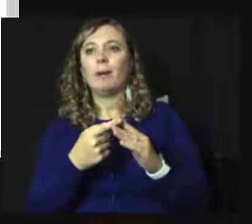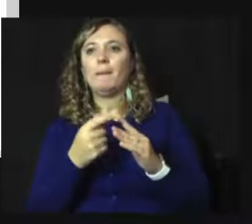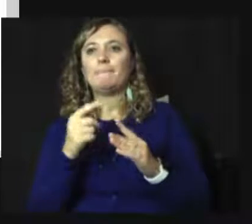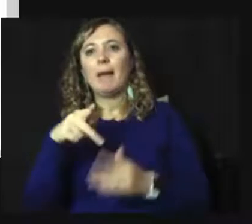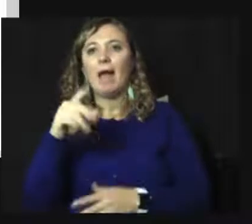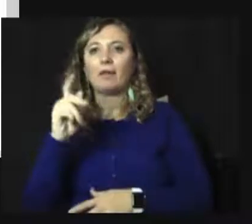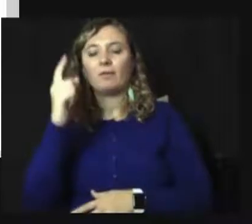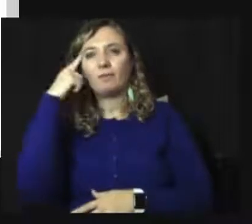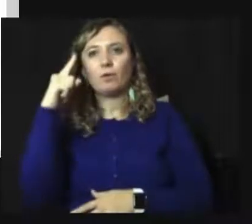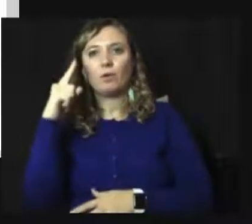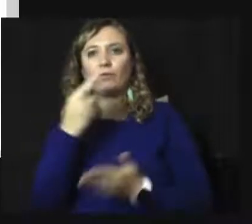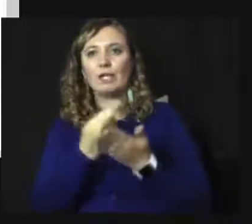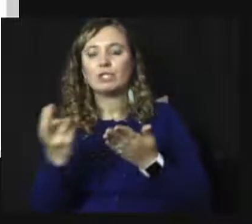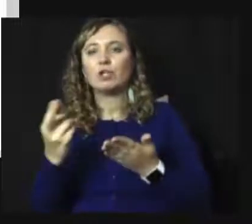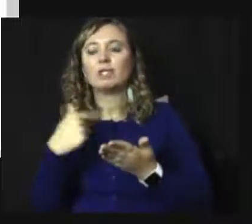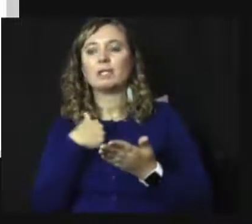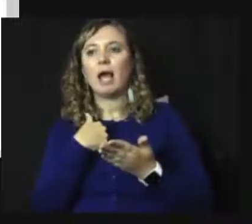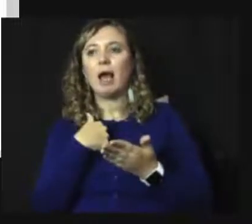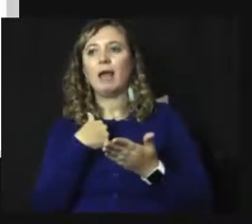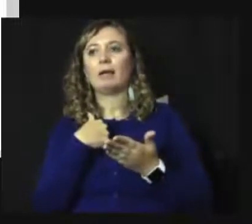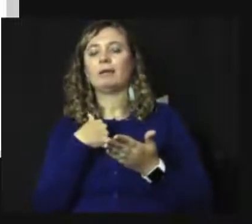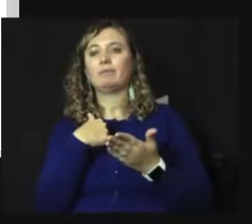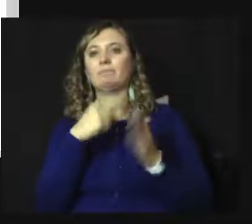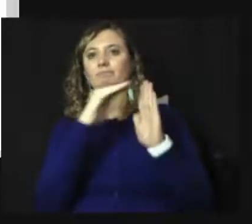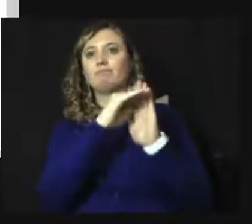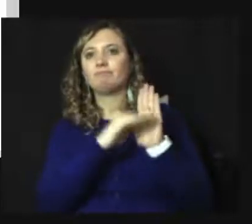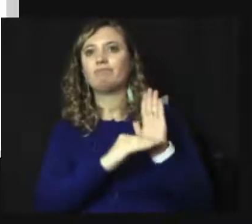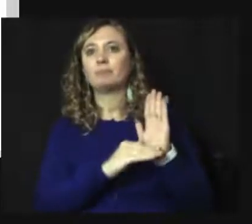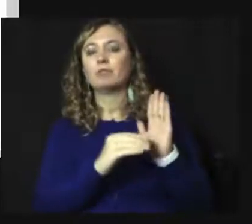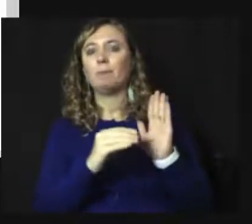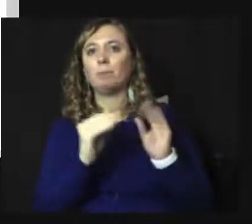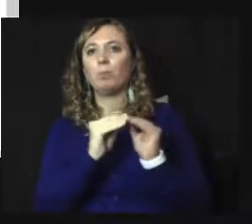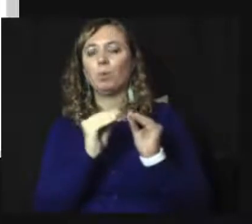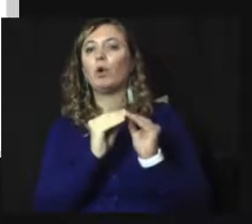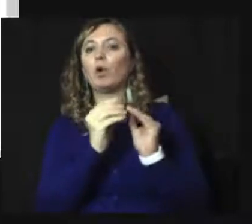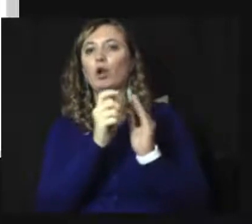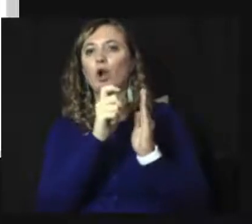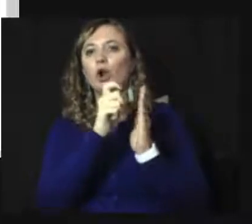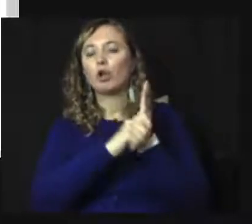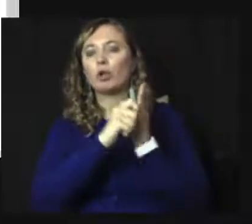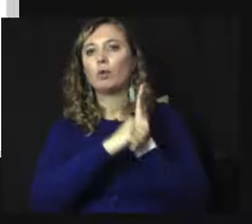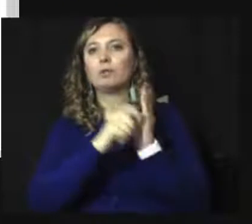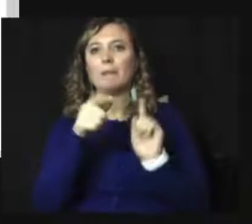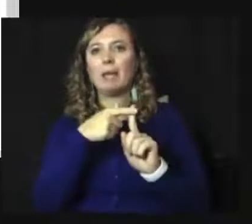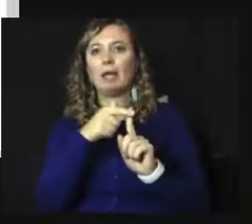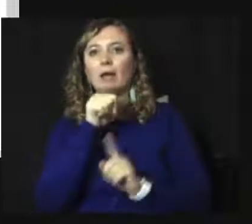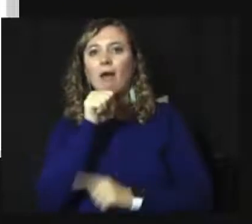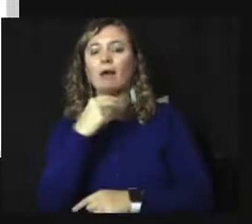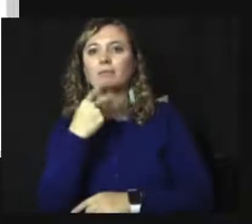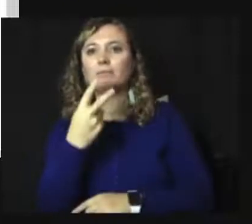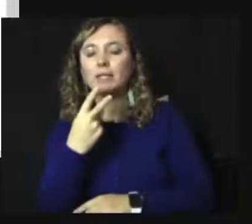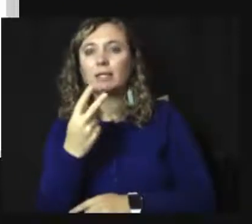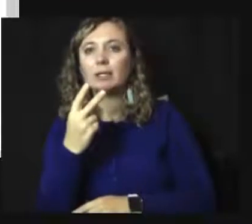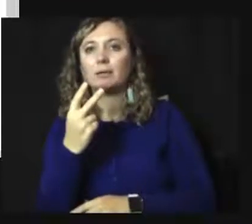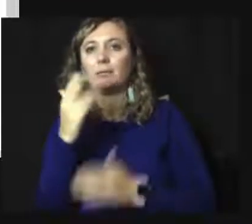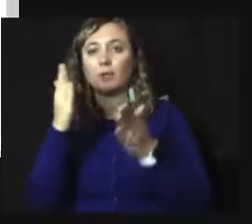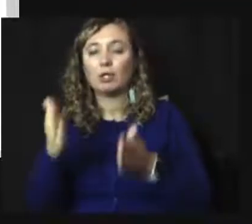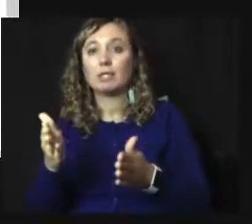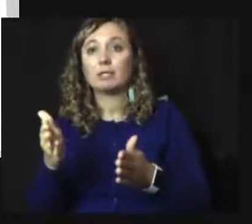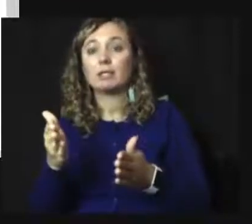more about the firsthand experience of being like a non-speaking person.